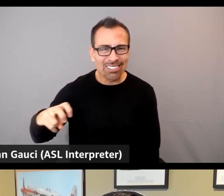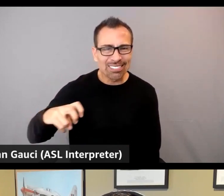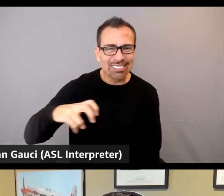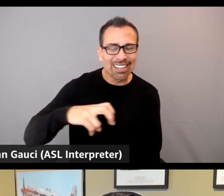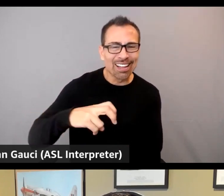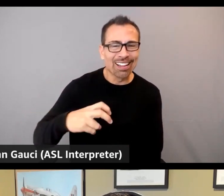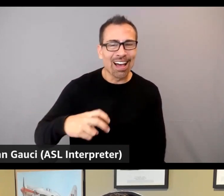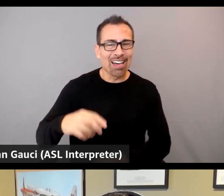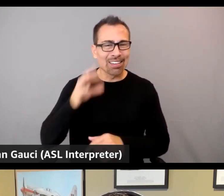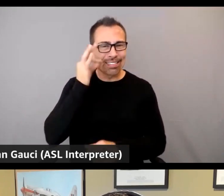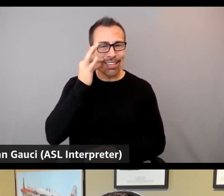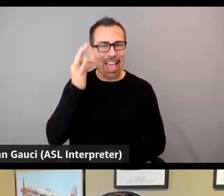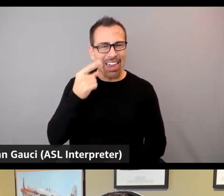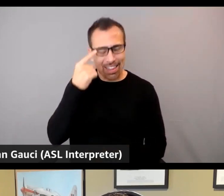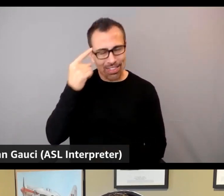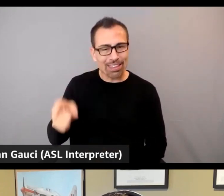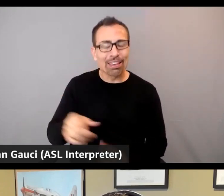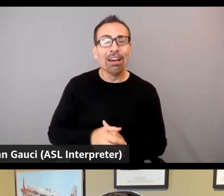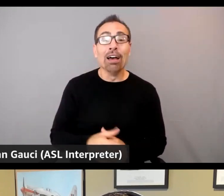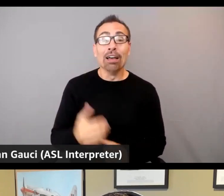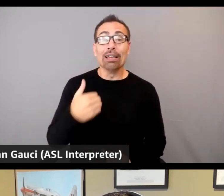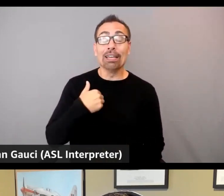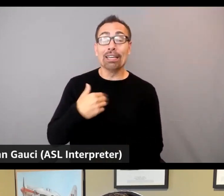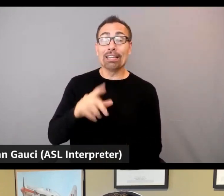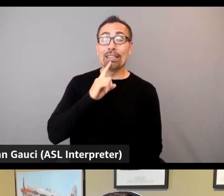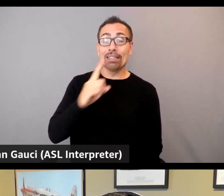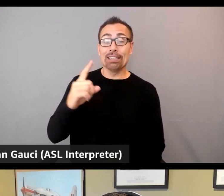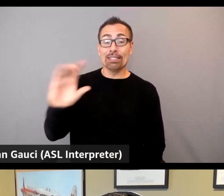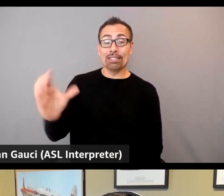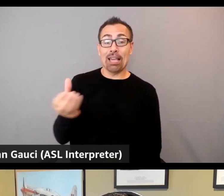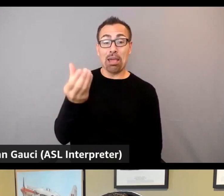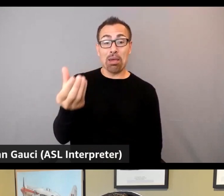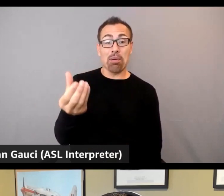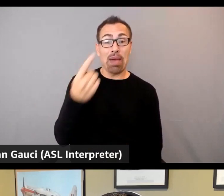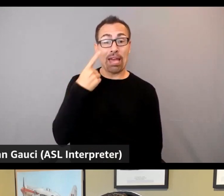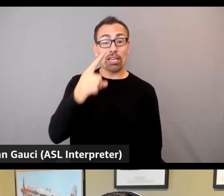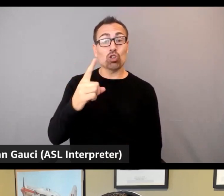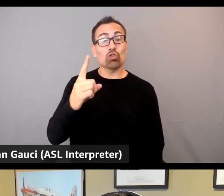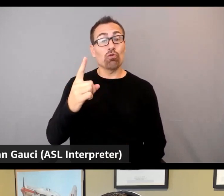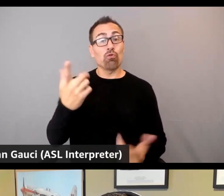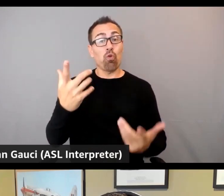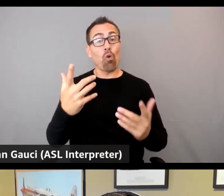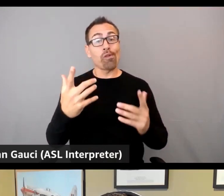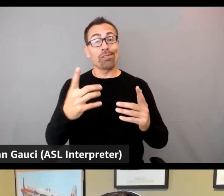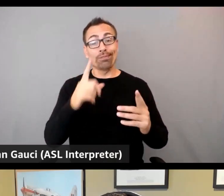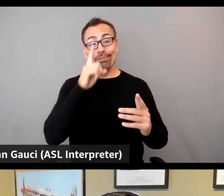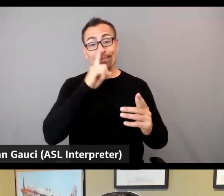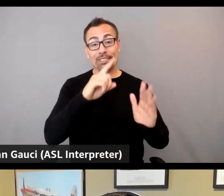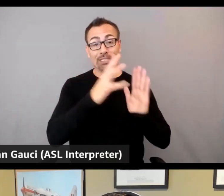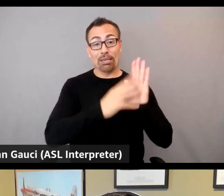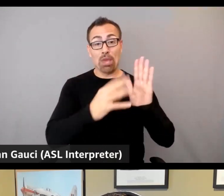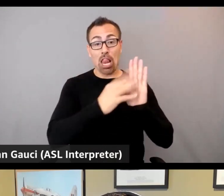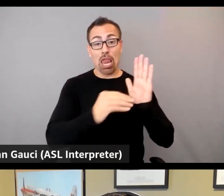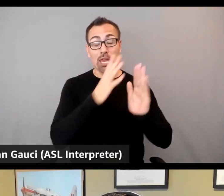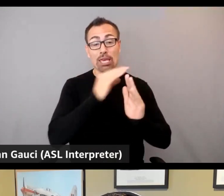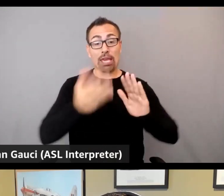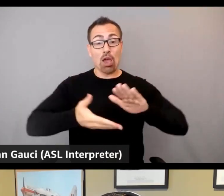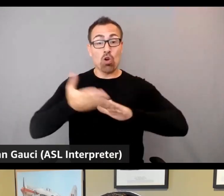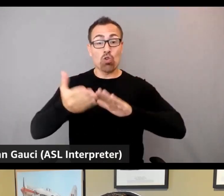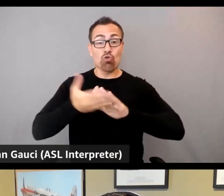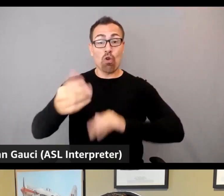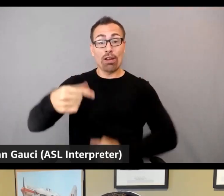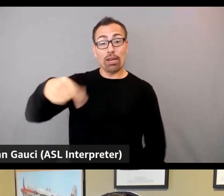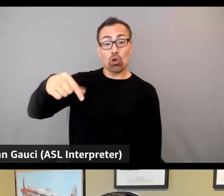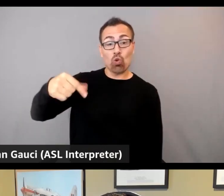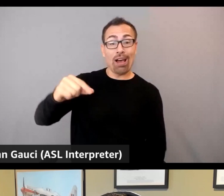It's a Python package for simulating and running quantum computers. And the